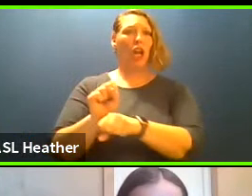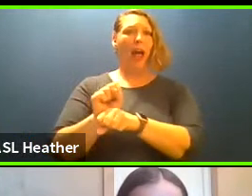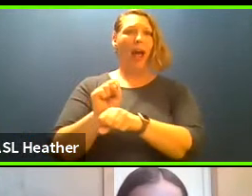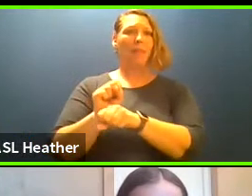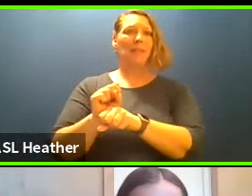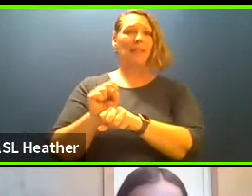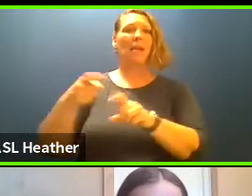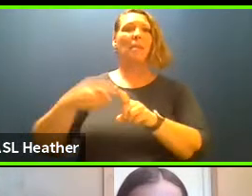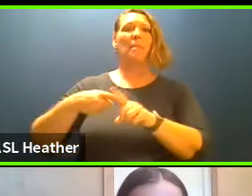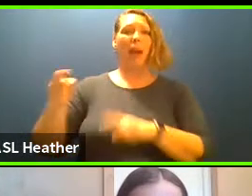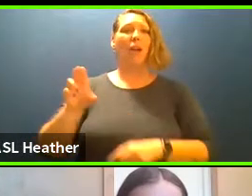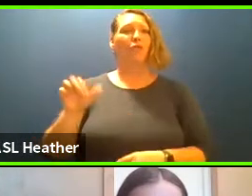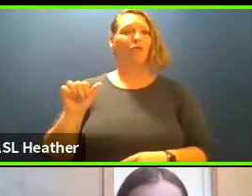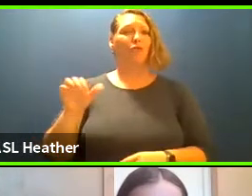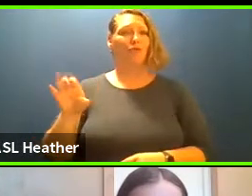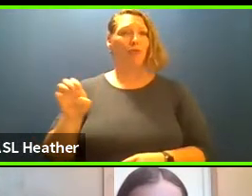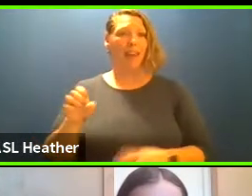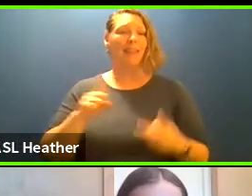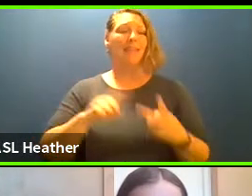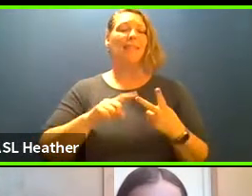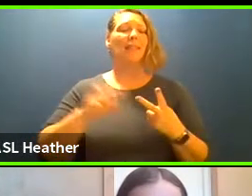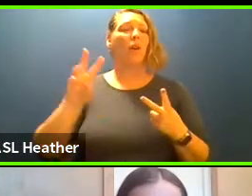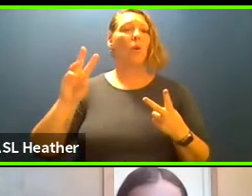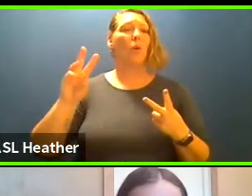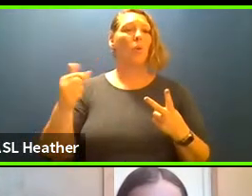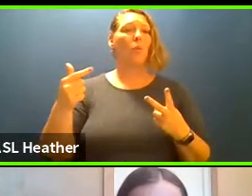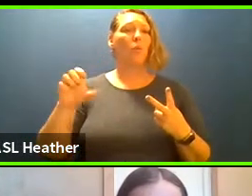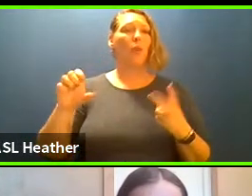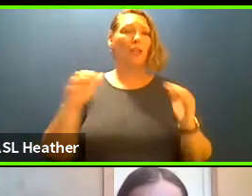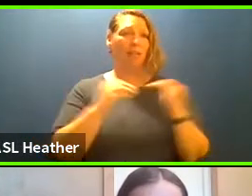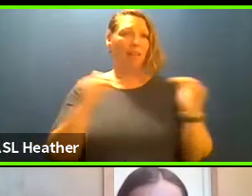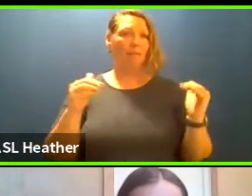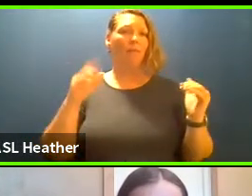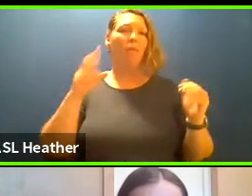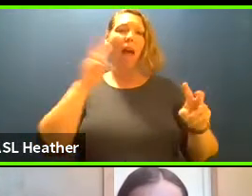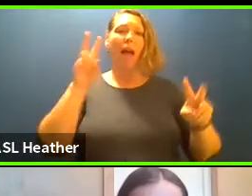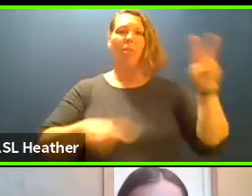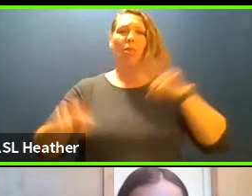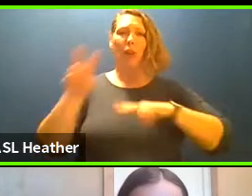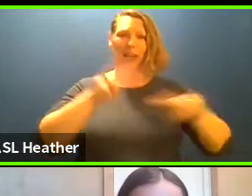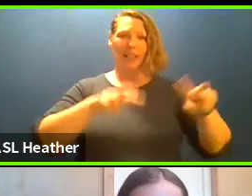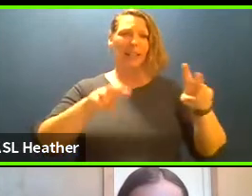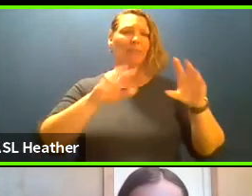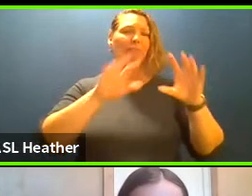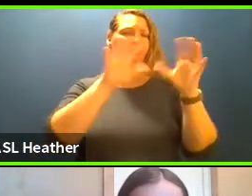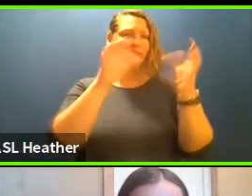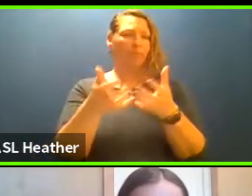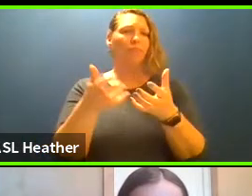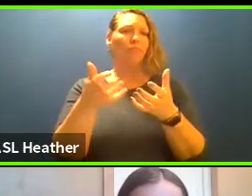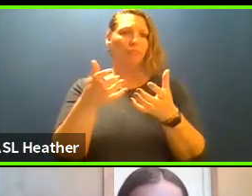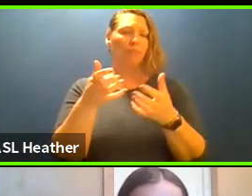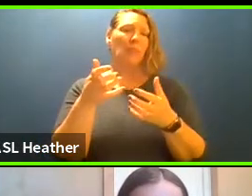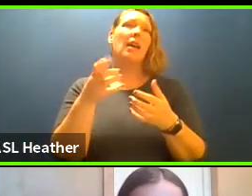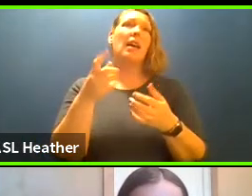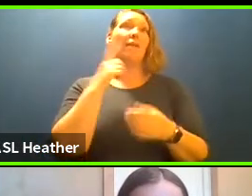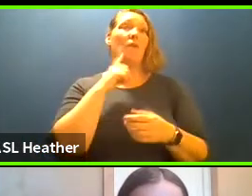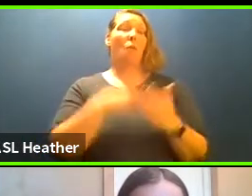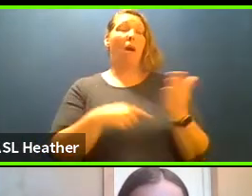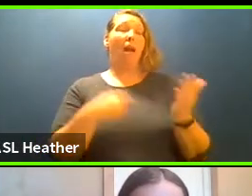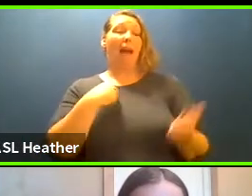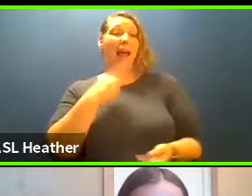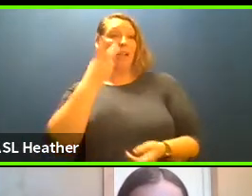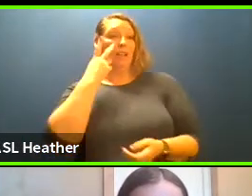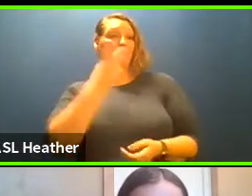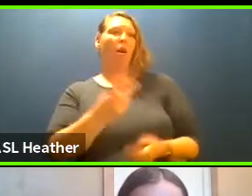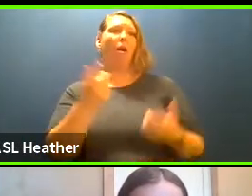by race and then by wage level. And so I looked at the concentrations by those, and as far as I saw, I didn't